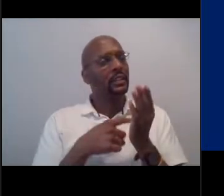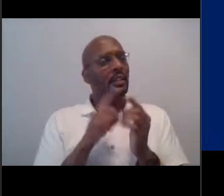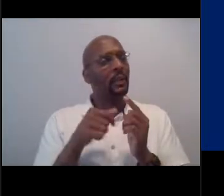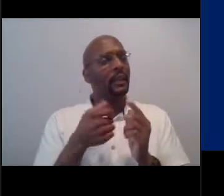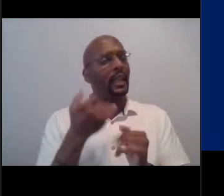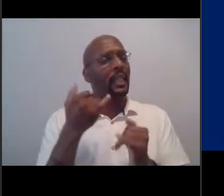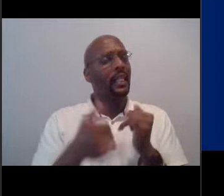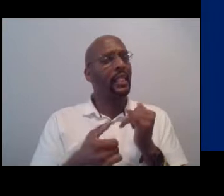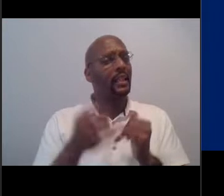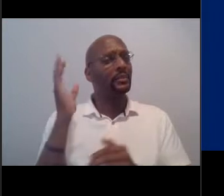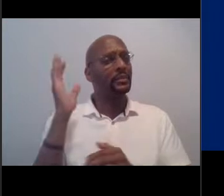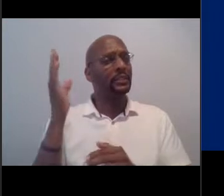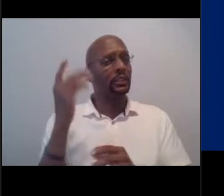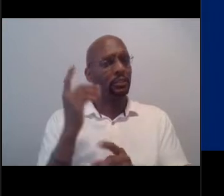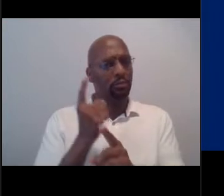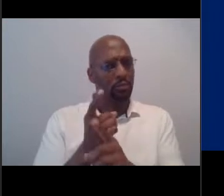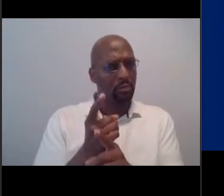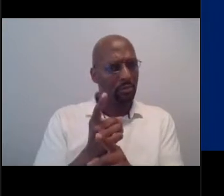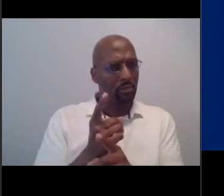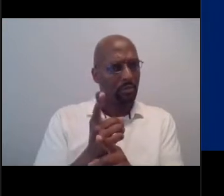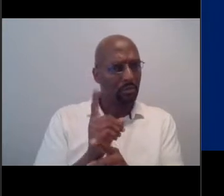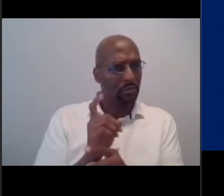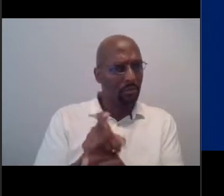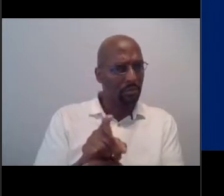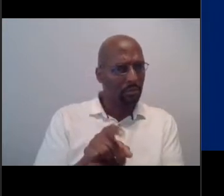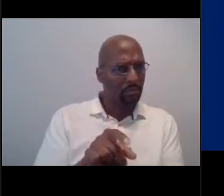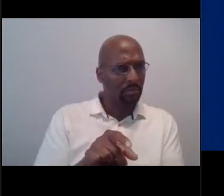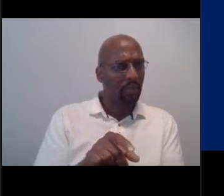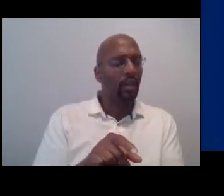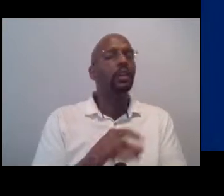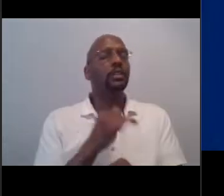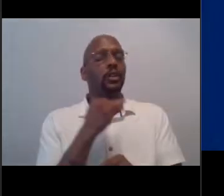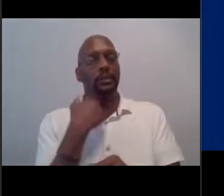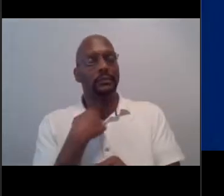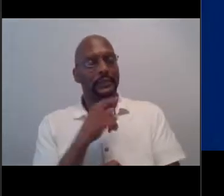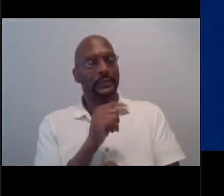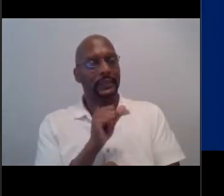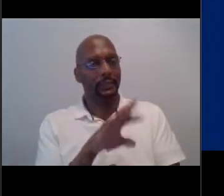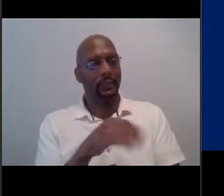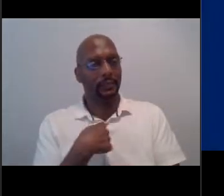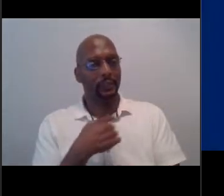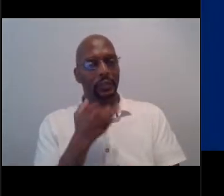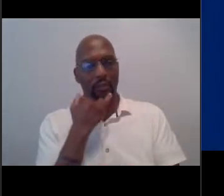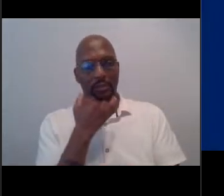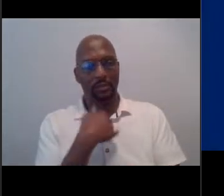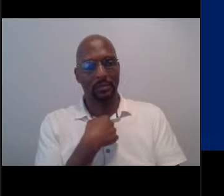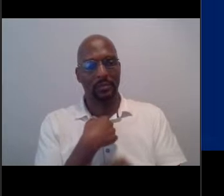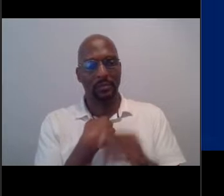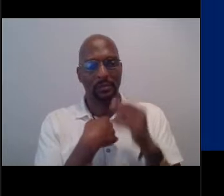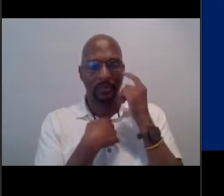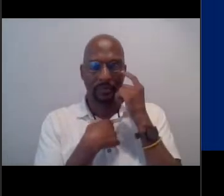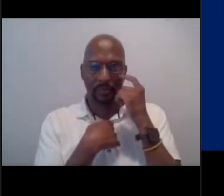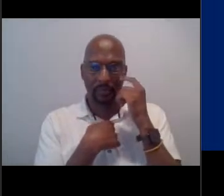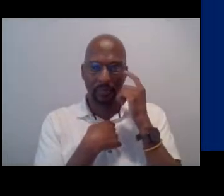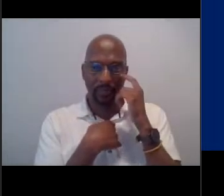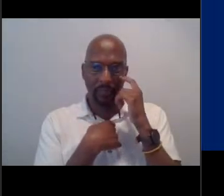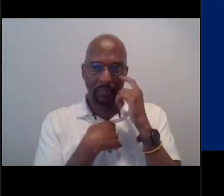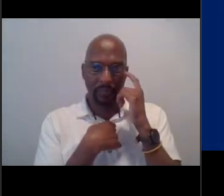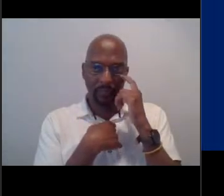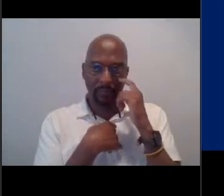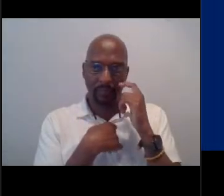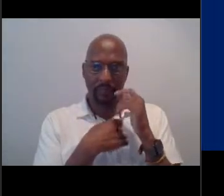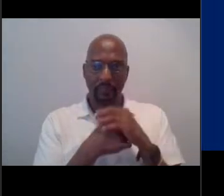right? I thought part of it. Oh, I guess I went to the wrong tab here. That's all right. I'll make up an answer. I'll cover that.